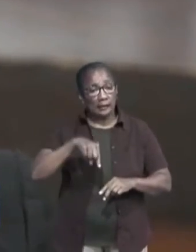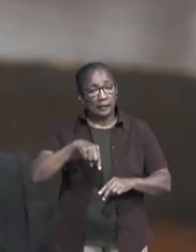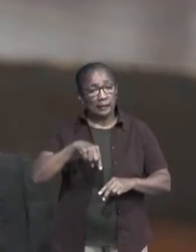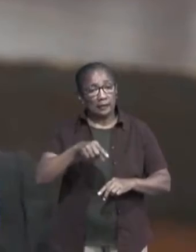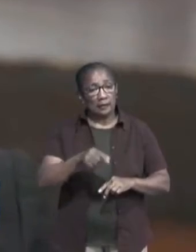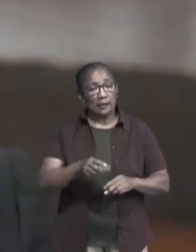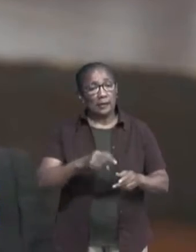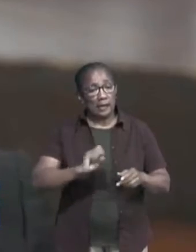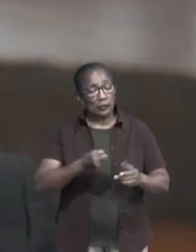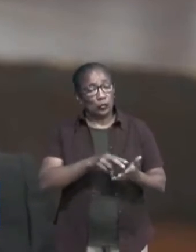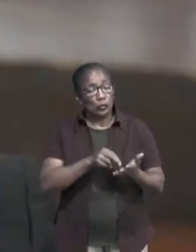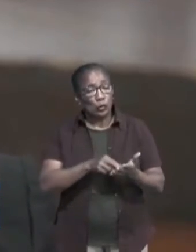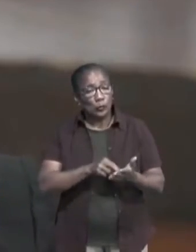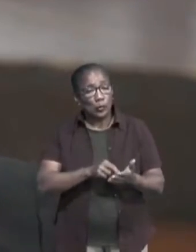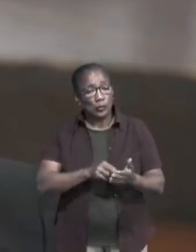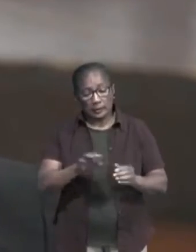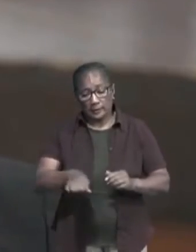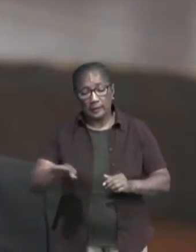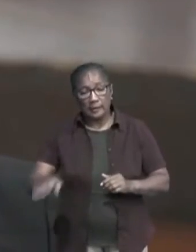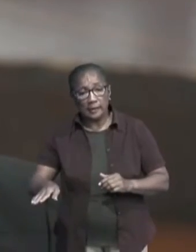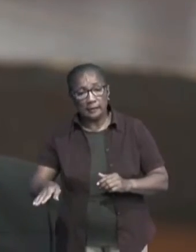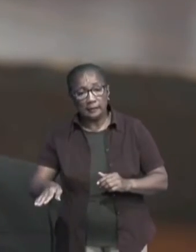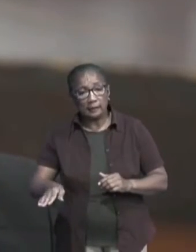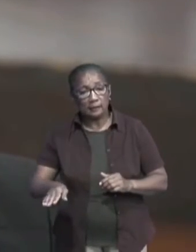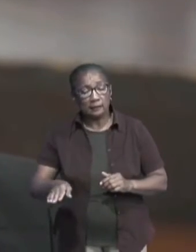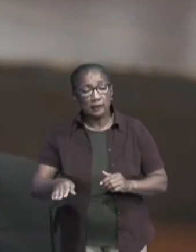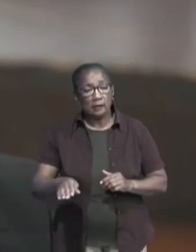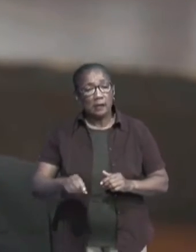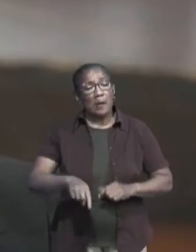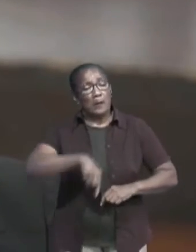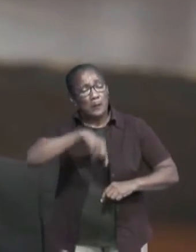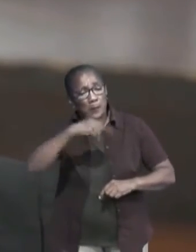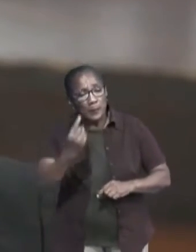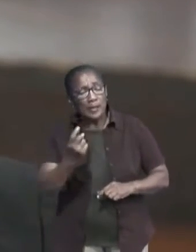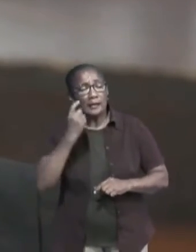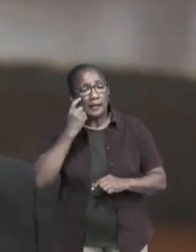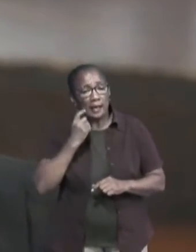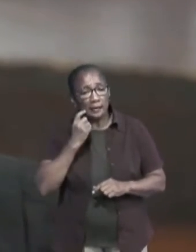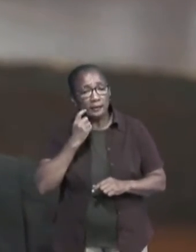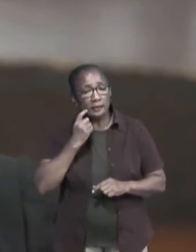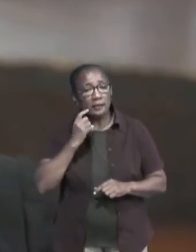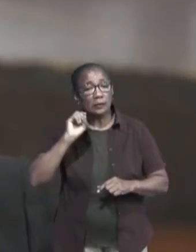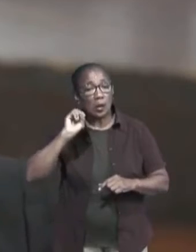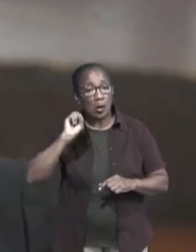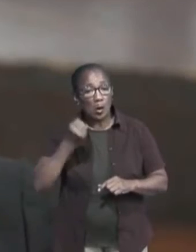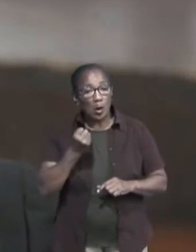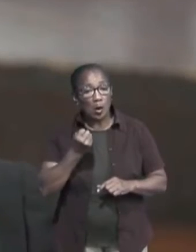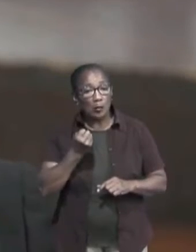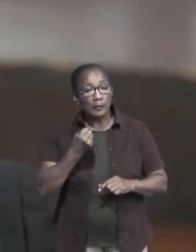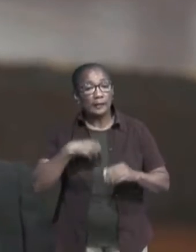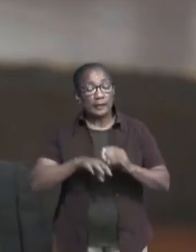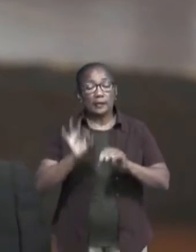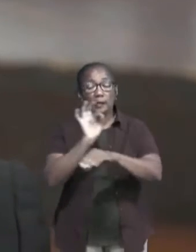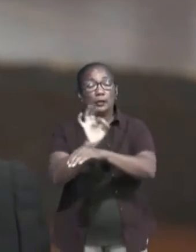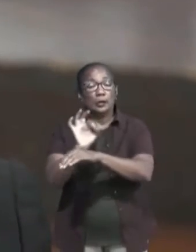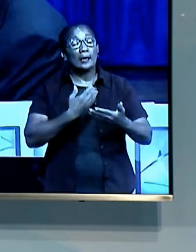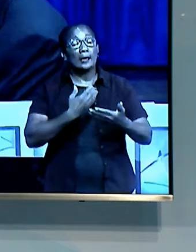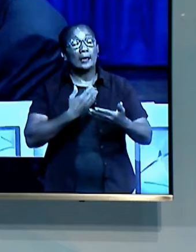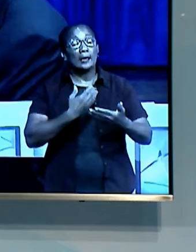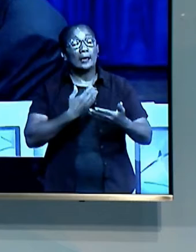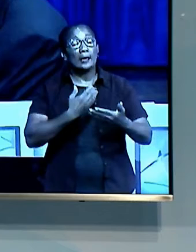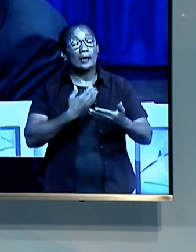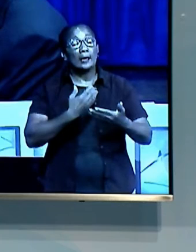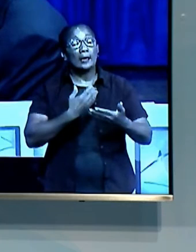forward, the children in the interior will get more chances to succeed in the educational process.